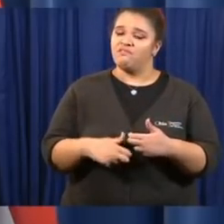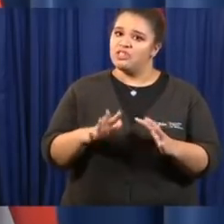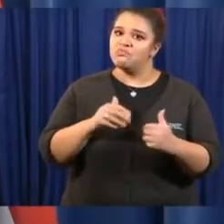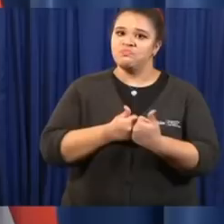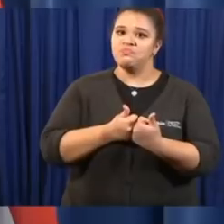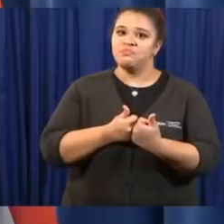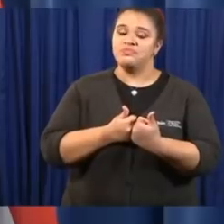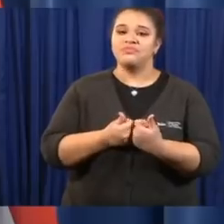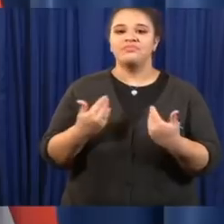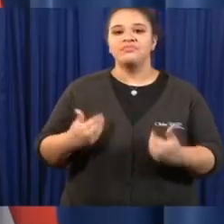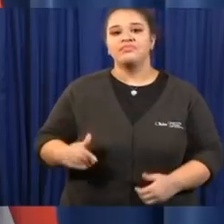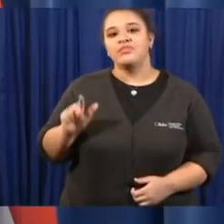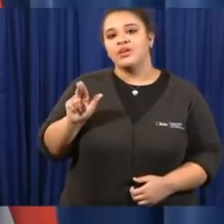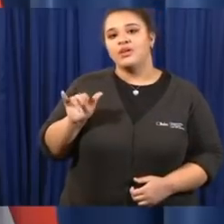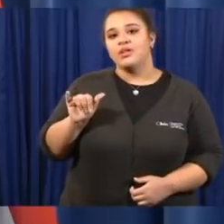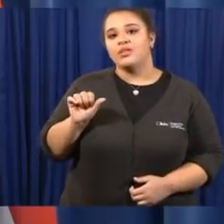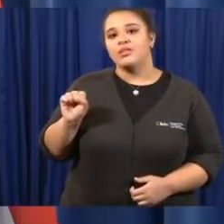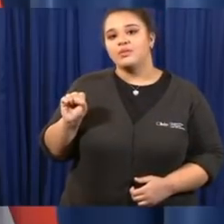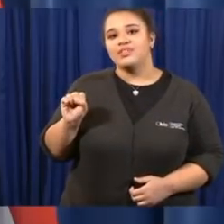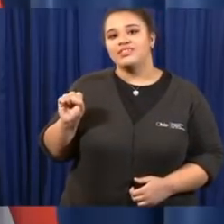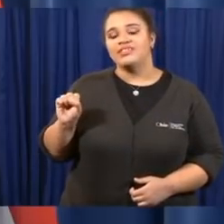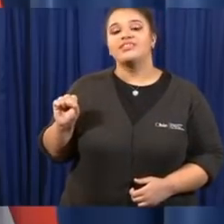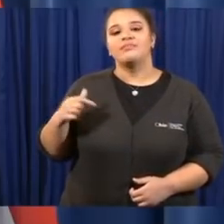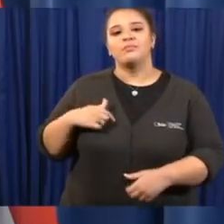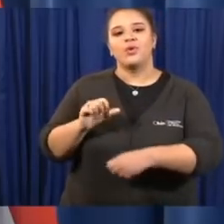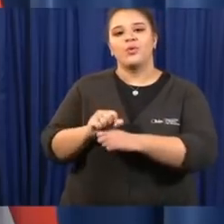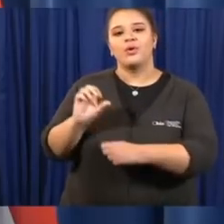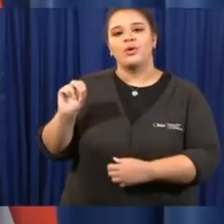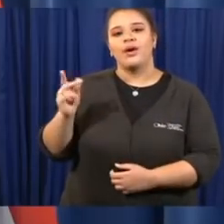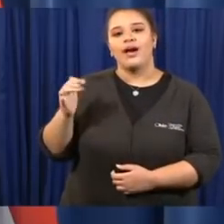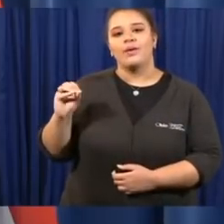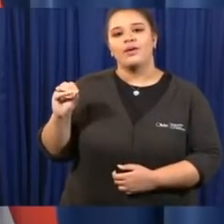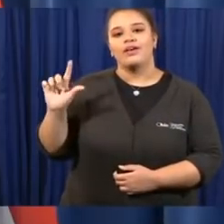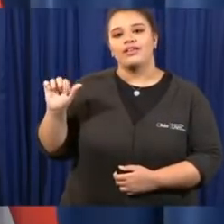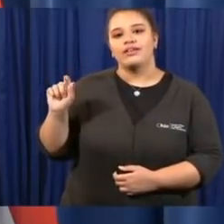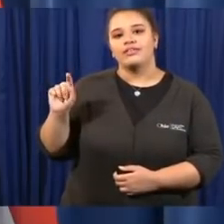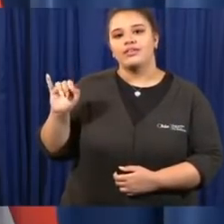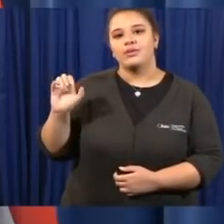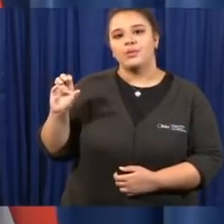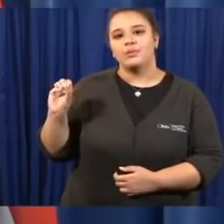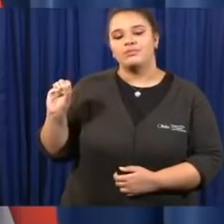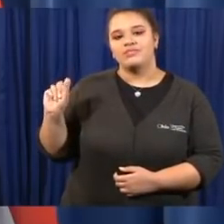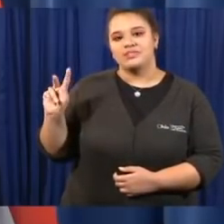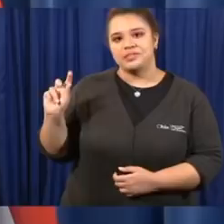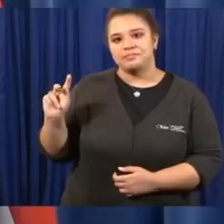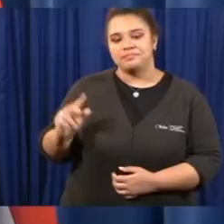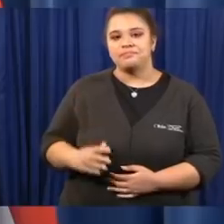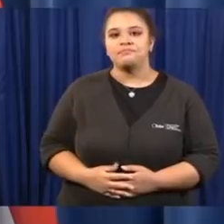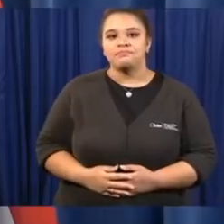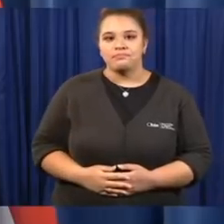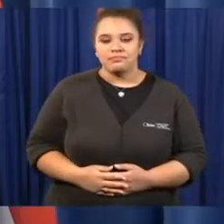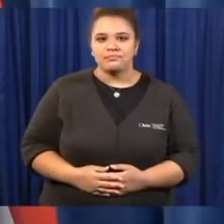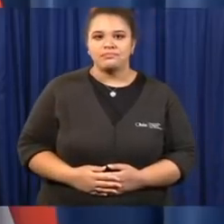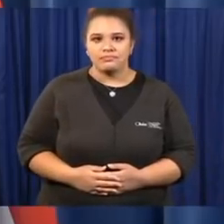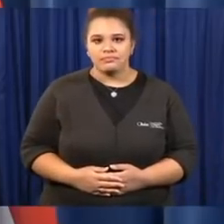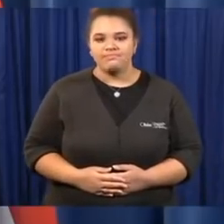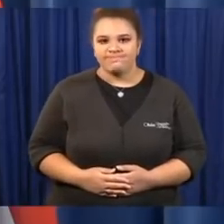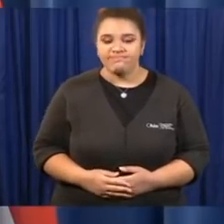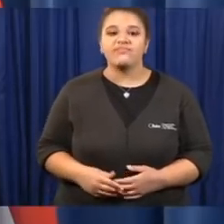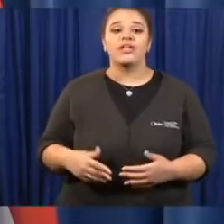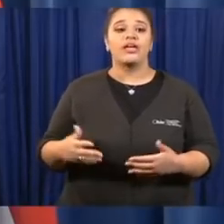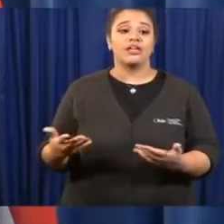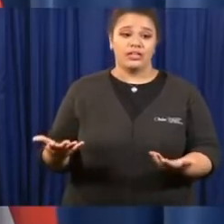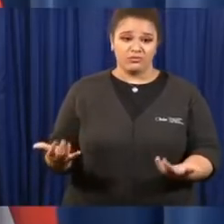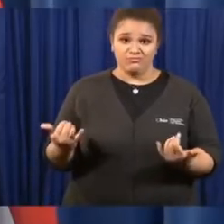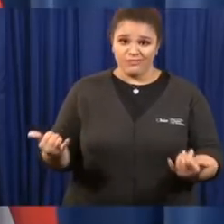with Ohio Latino TV. My question to you, Governor, as the minority community is being hit hard during